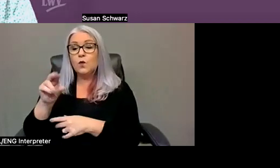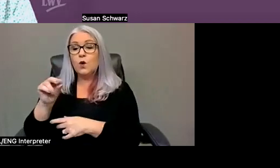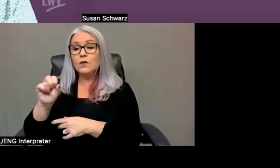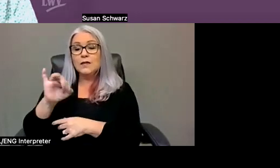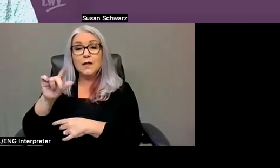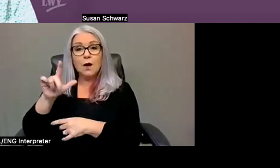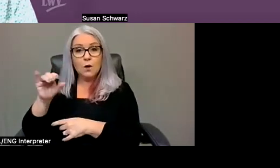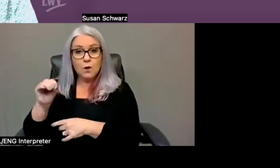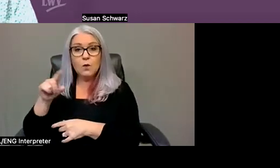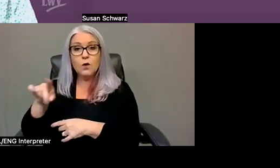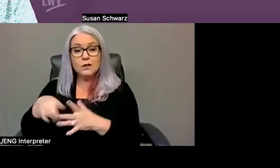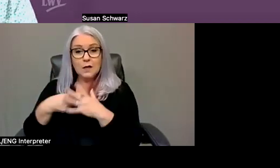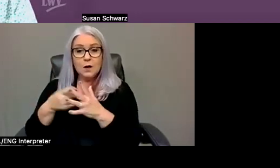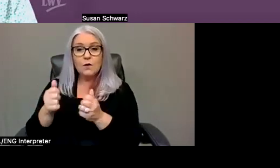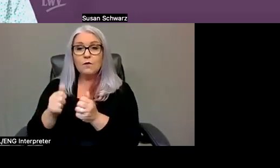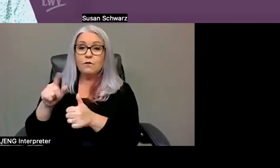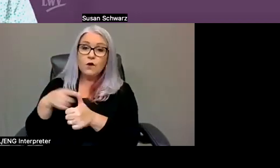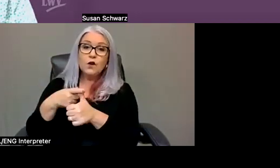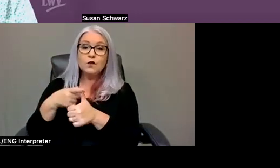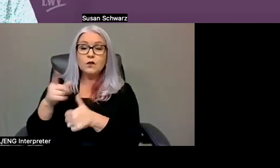with an opening statement.